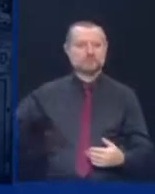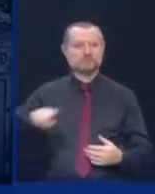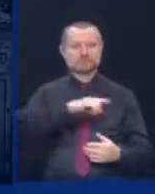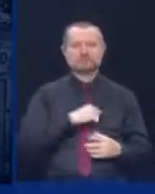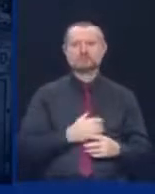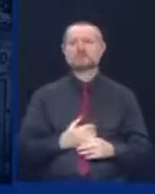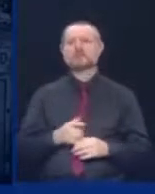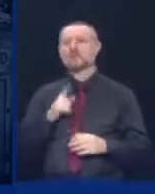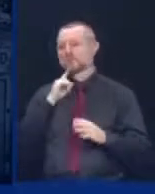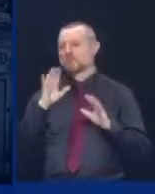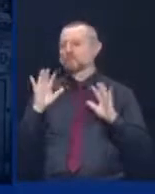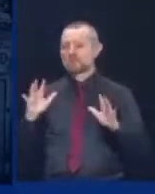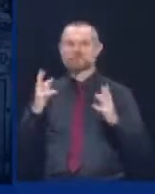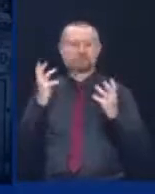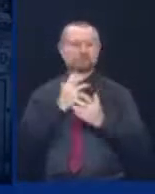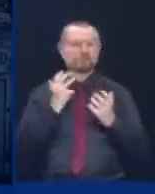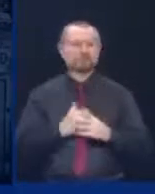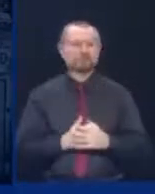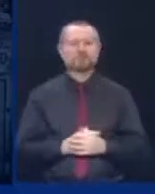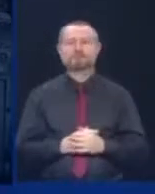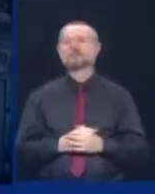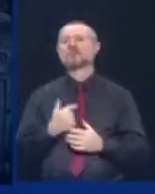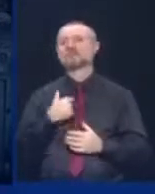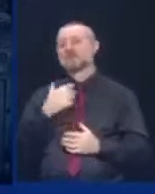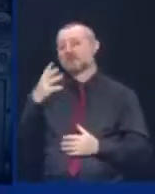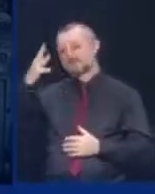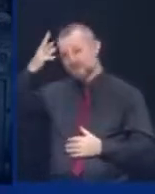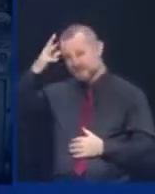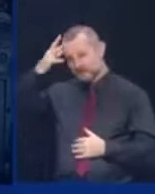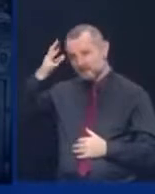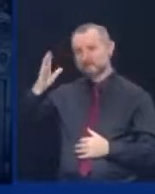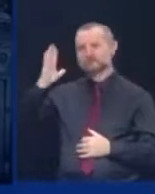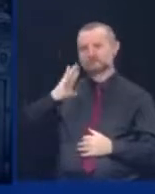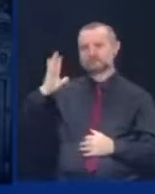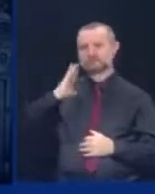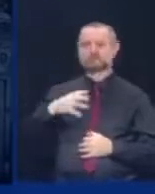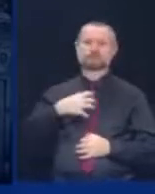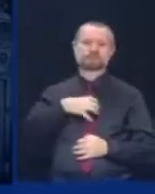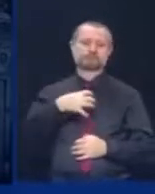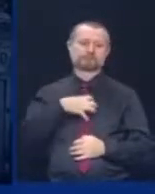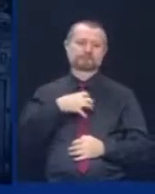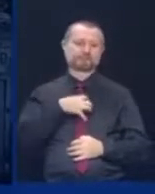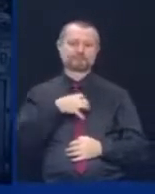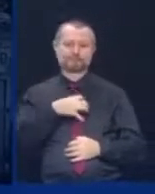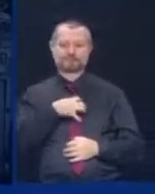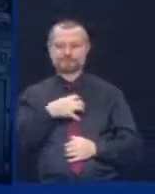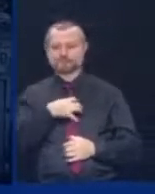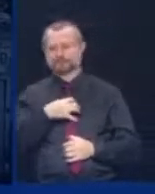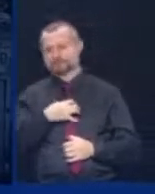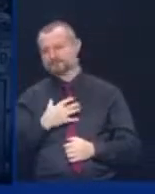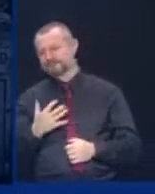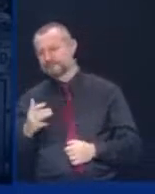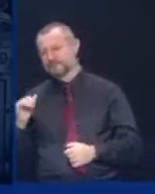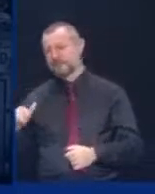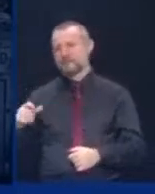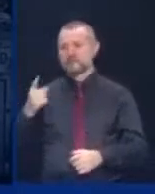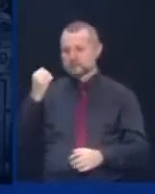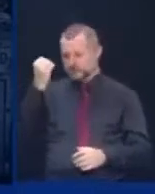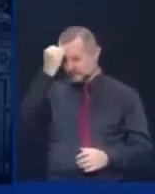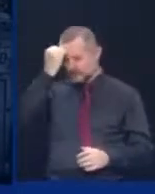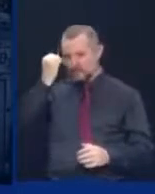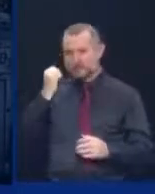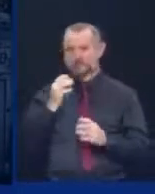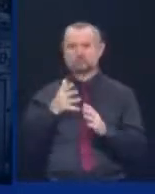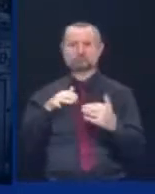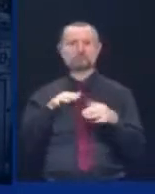deal. My father used to complain that this was one of the really dumb traffic patterns